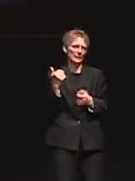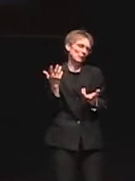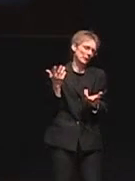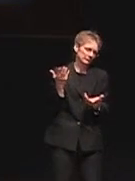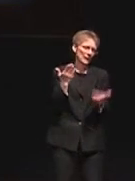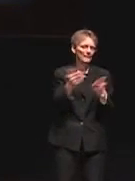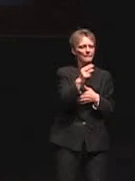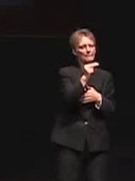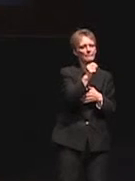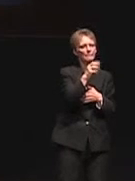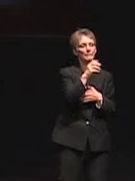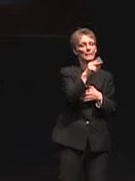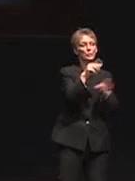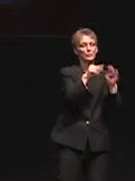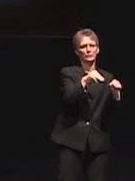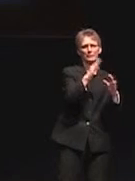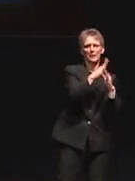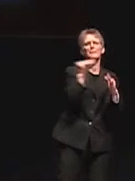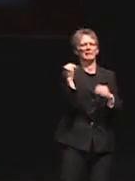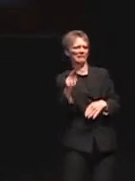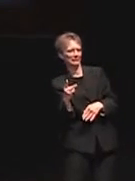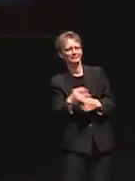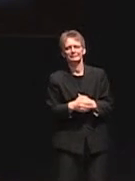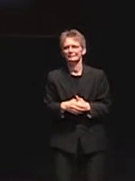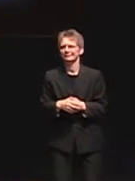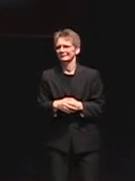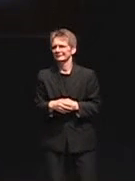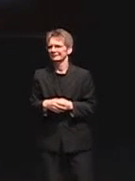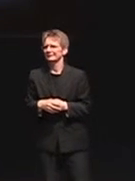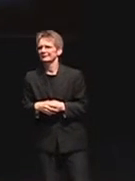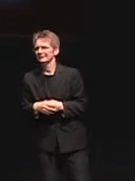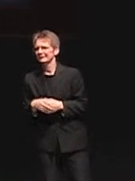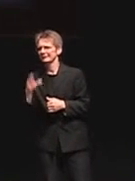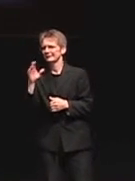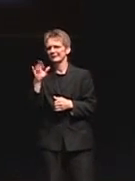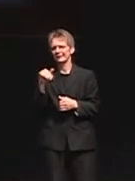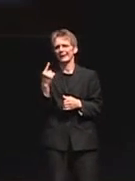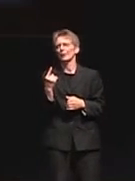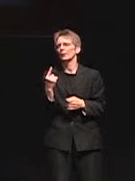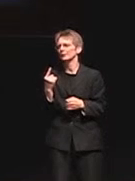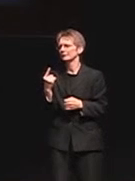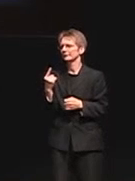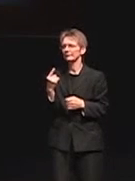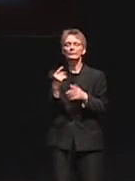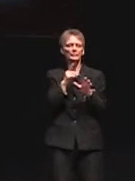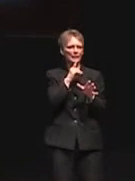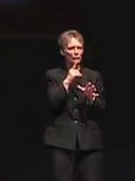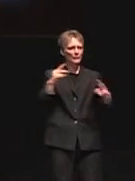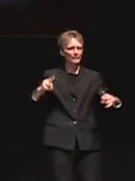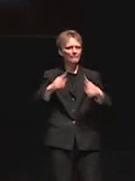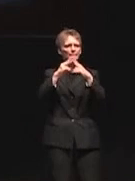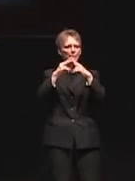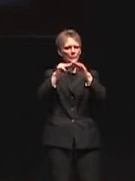Newark Museum. This photograph, I And the Louvre was interesting to me because this is